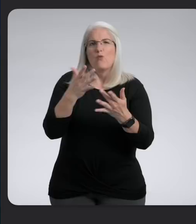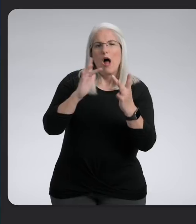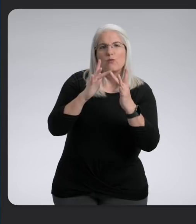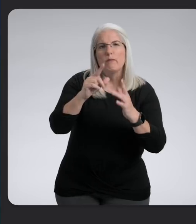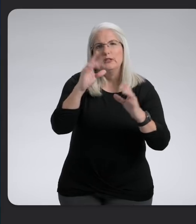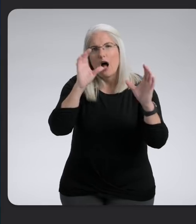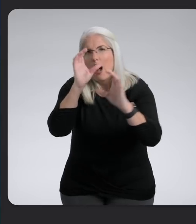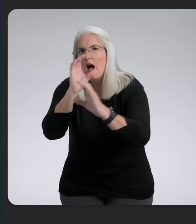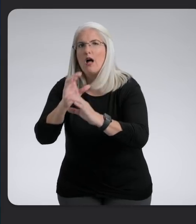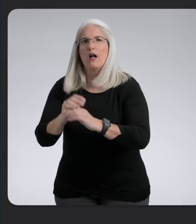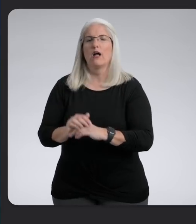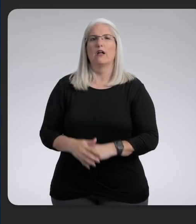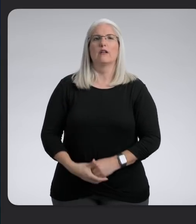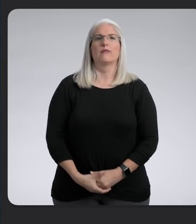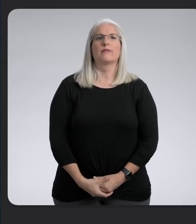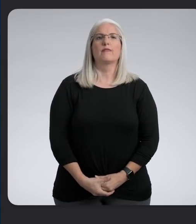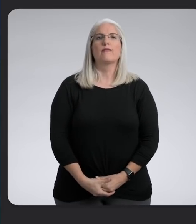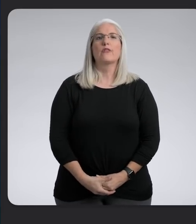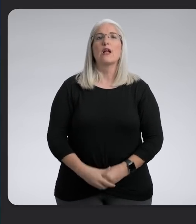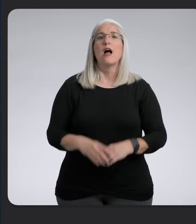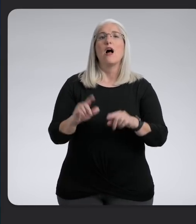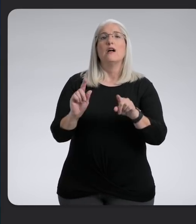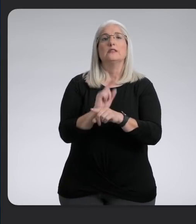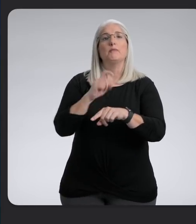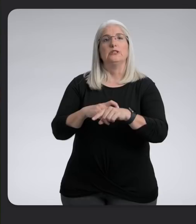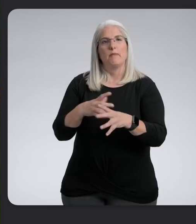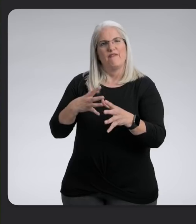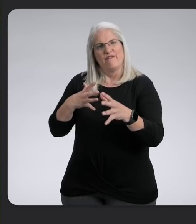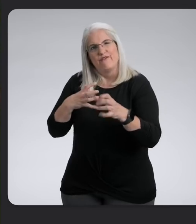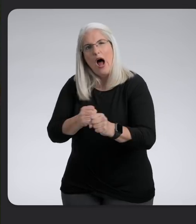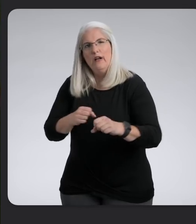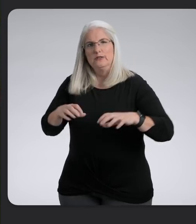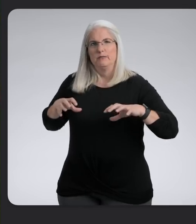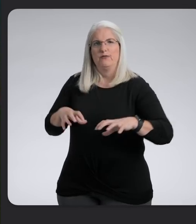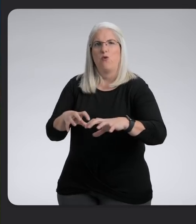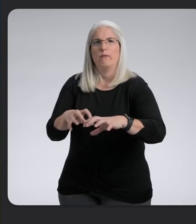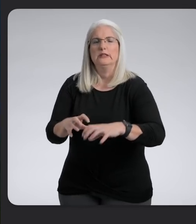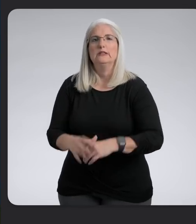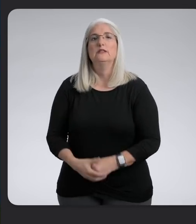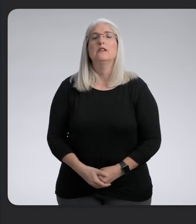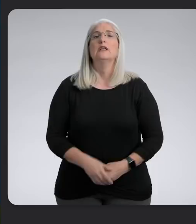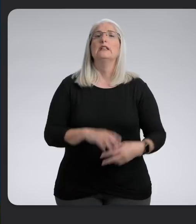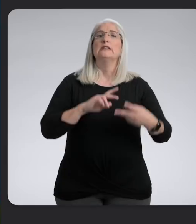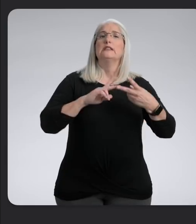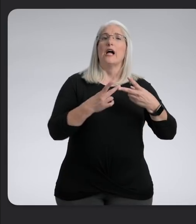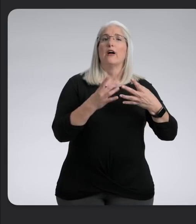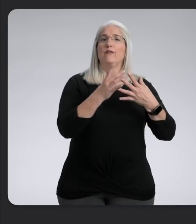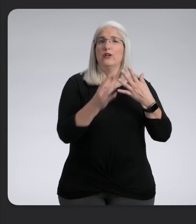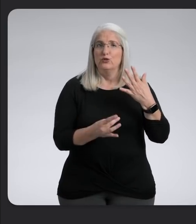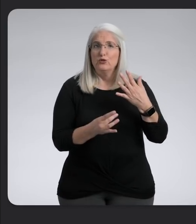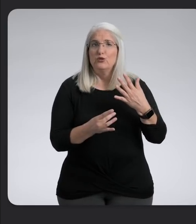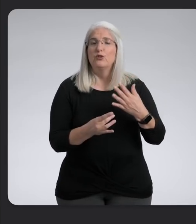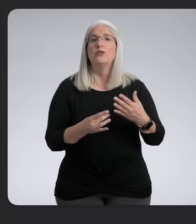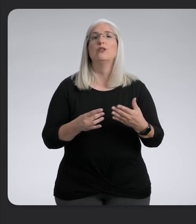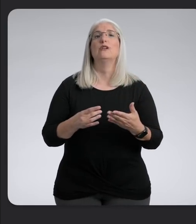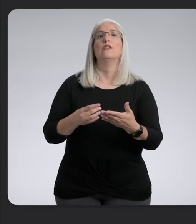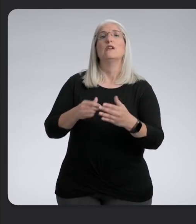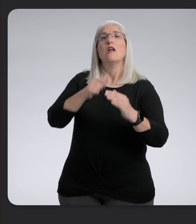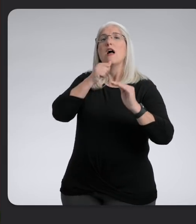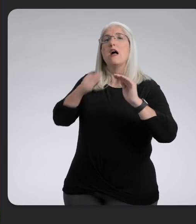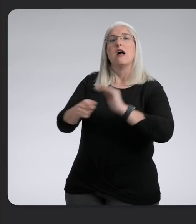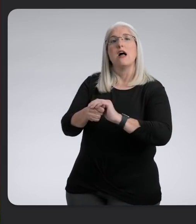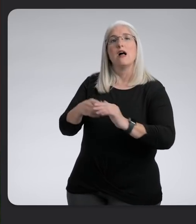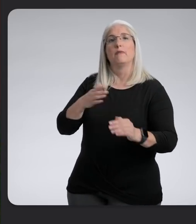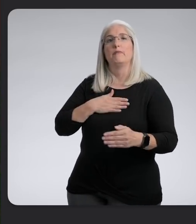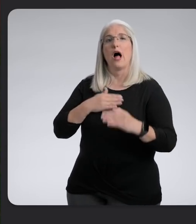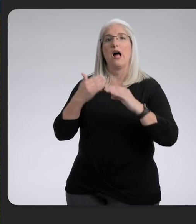visiting. And it does all this without compromising performance. Next, let's talk about another iCloud Plus feature, Hide My Email. We've